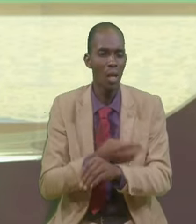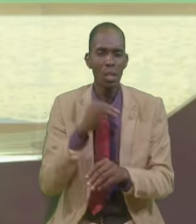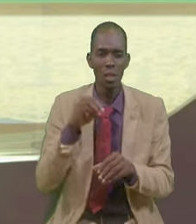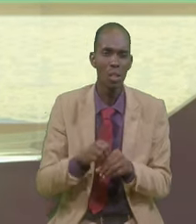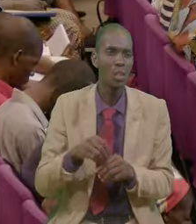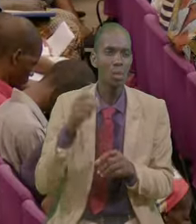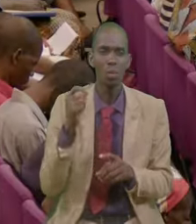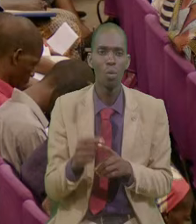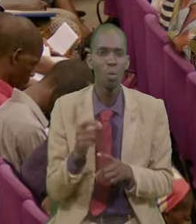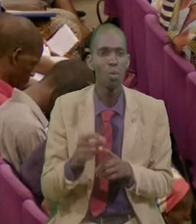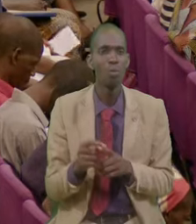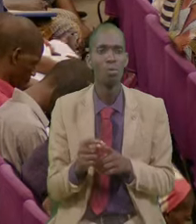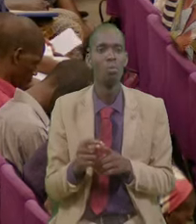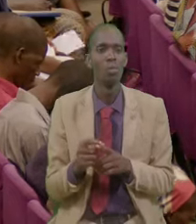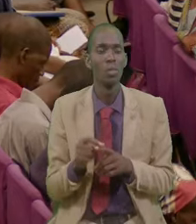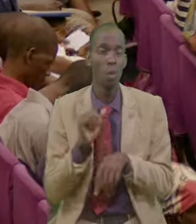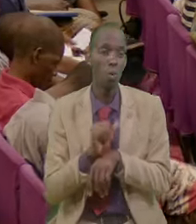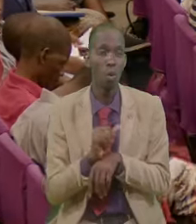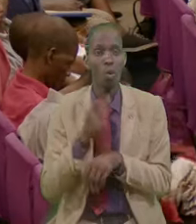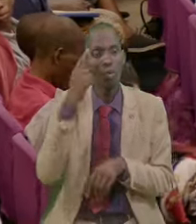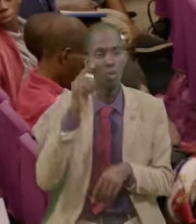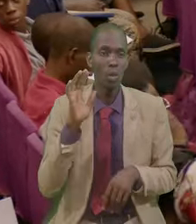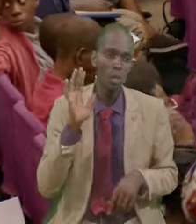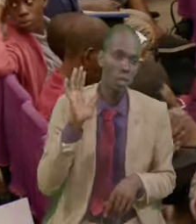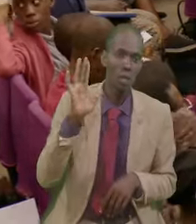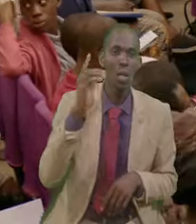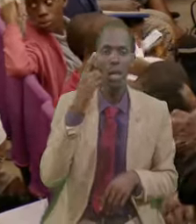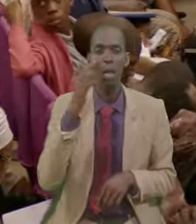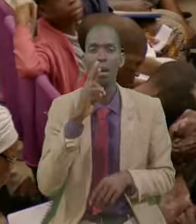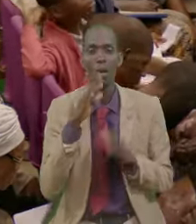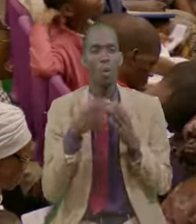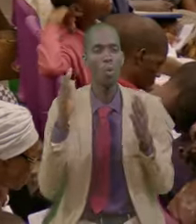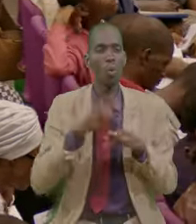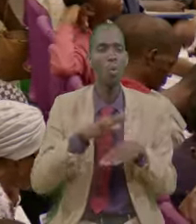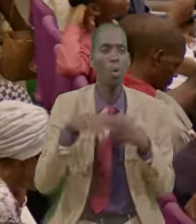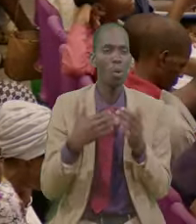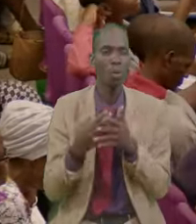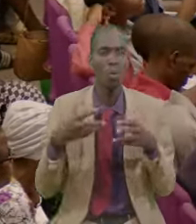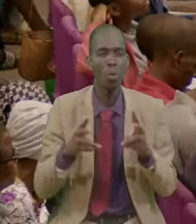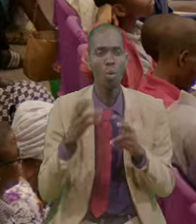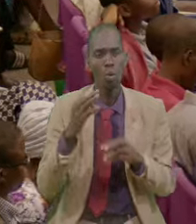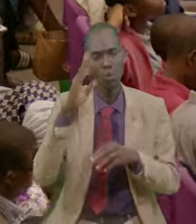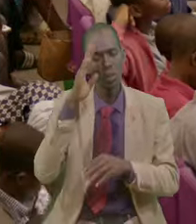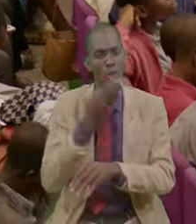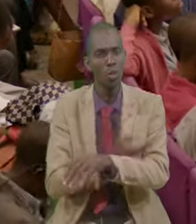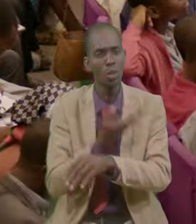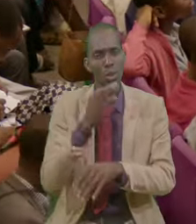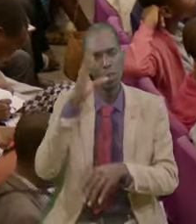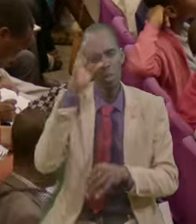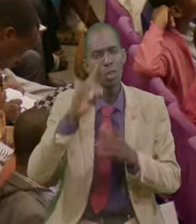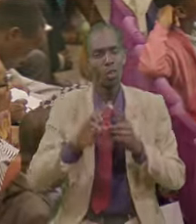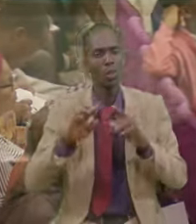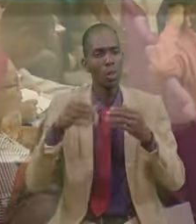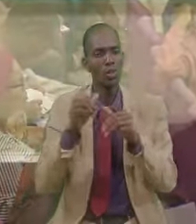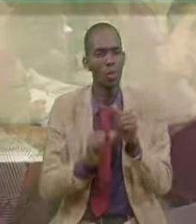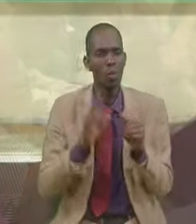thine eyes are open upon all the ways of the sons of men, to give everyone